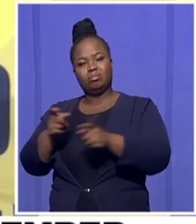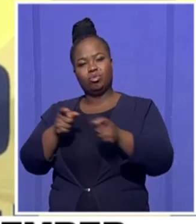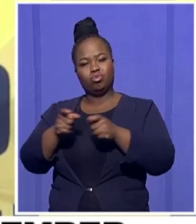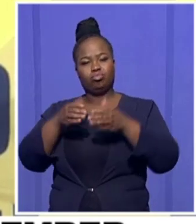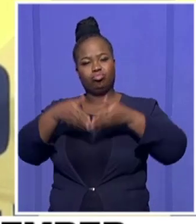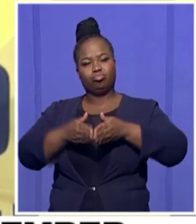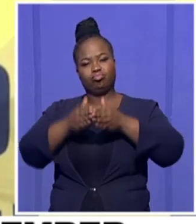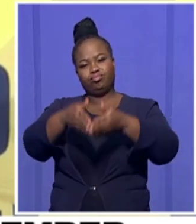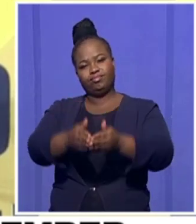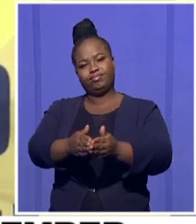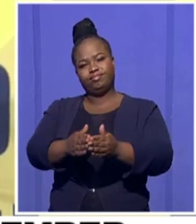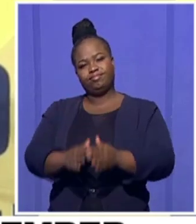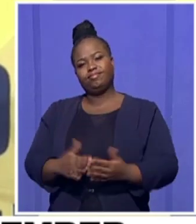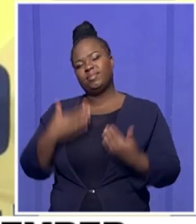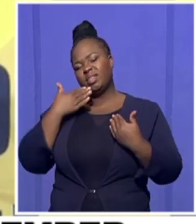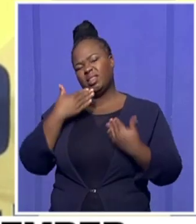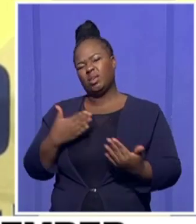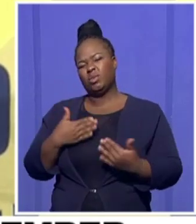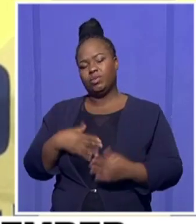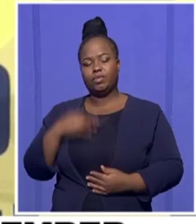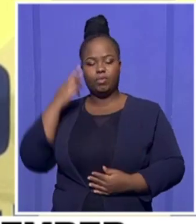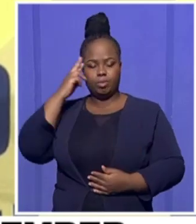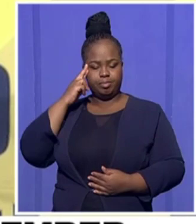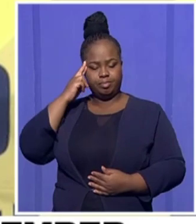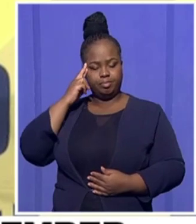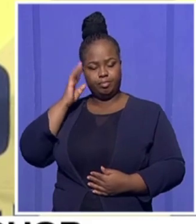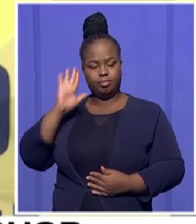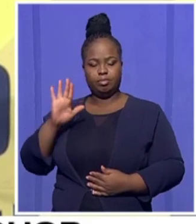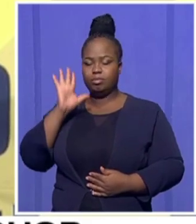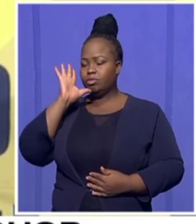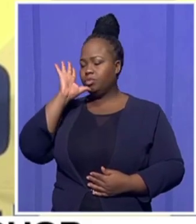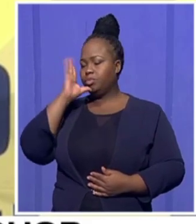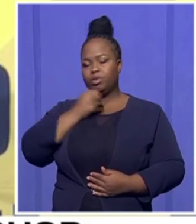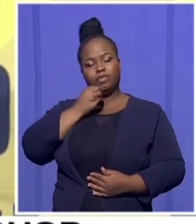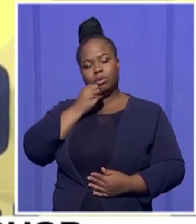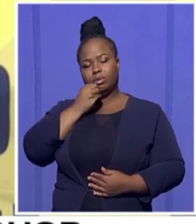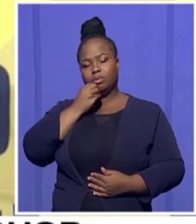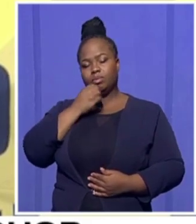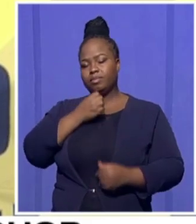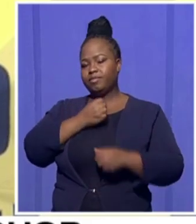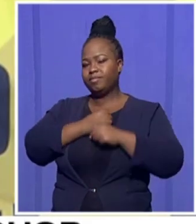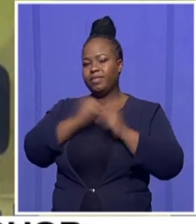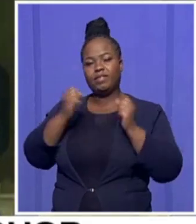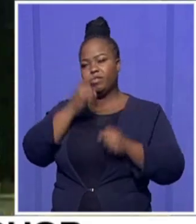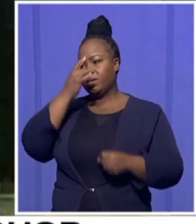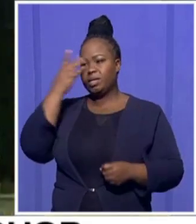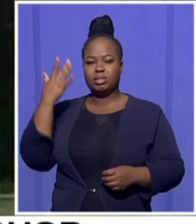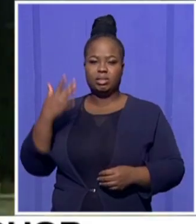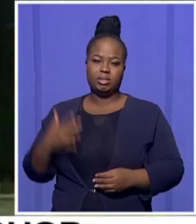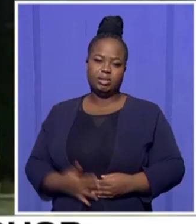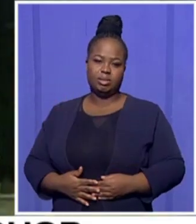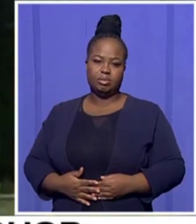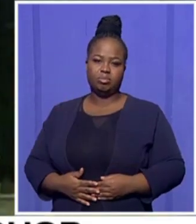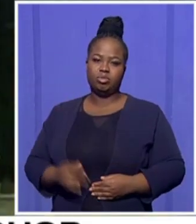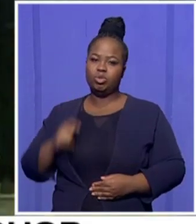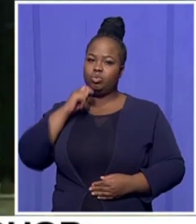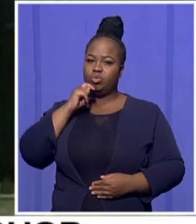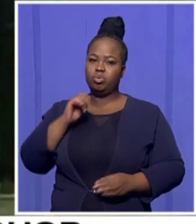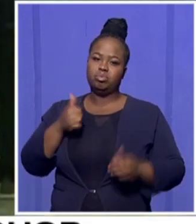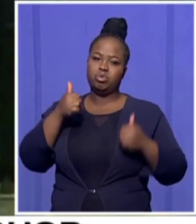Thank you for the memories, too beautiful to forget. You were a good